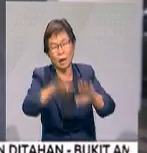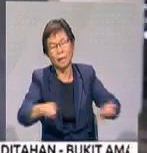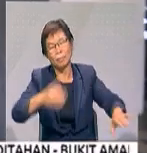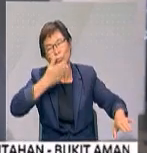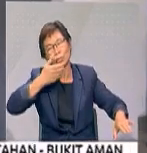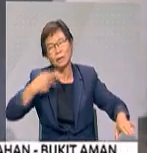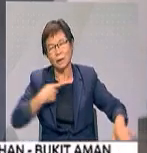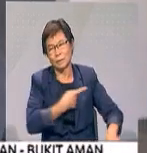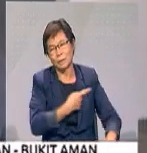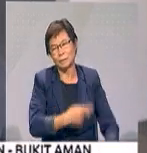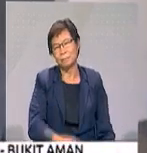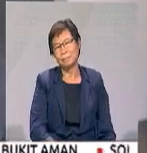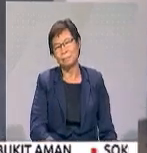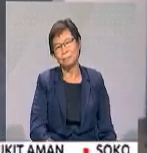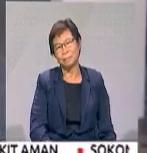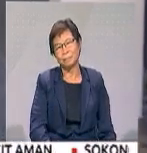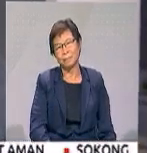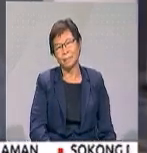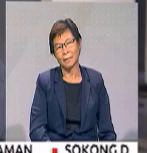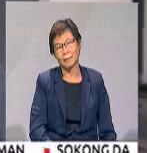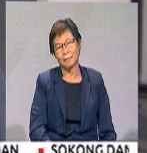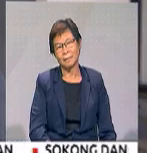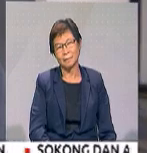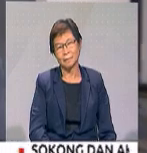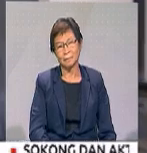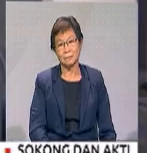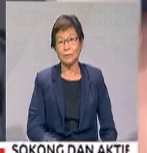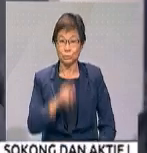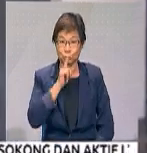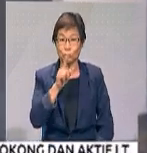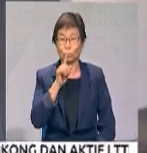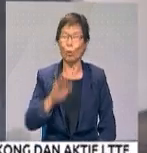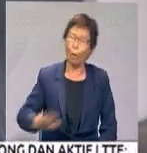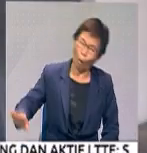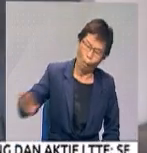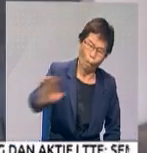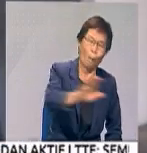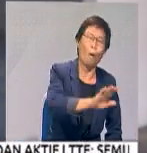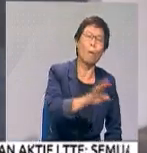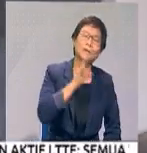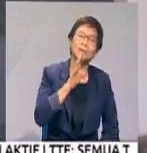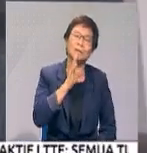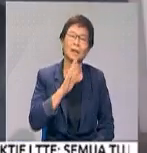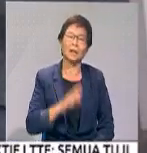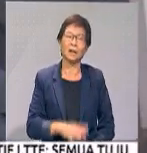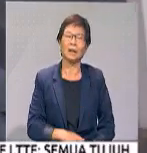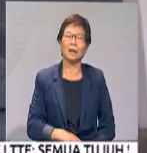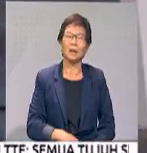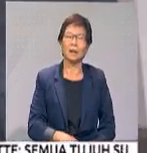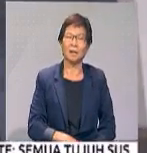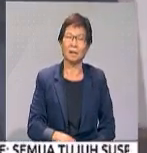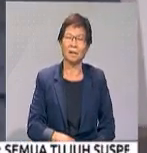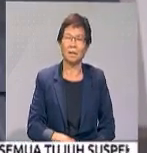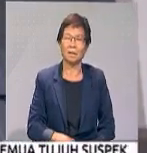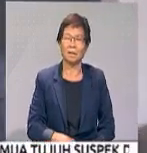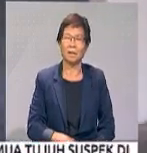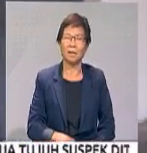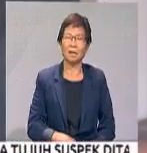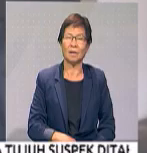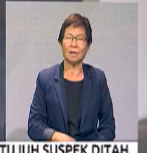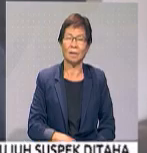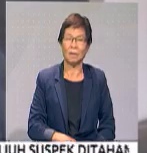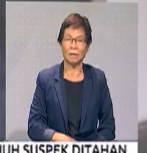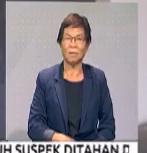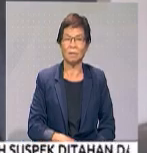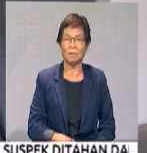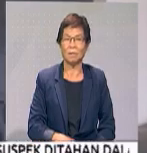kami, you know. Dan of course everybody say, oh, we want cheaper barang pasar, eh? I